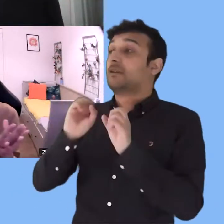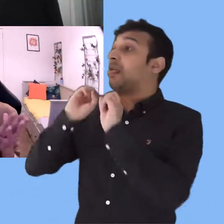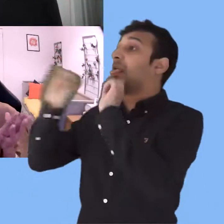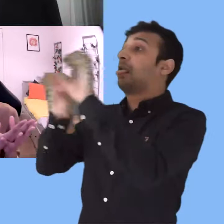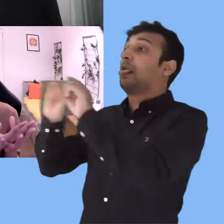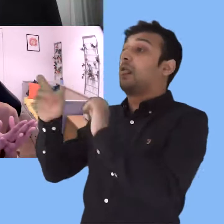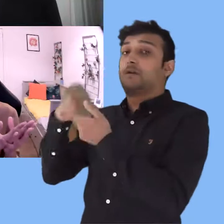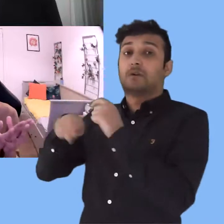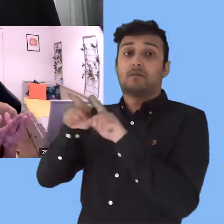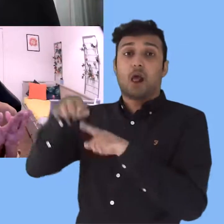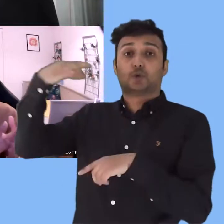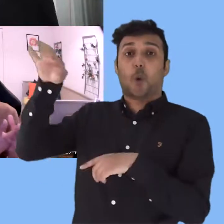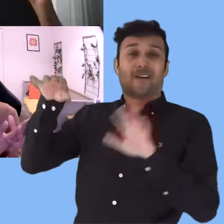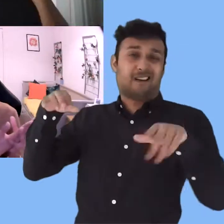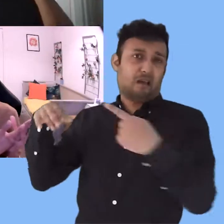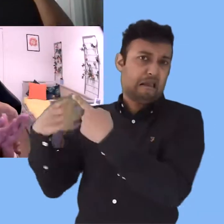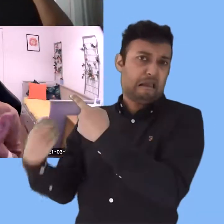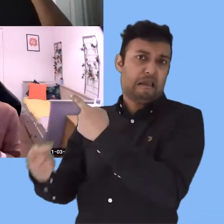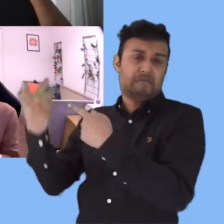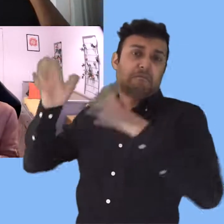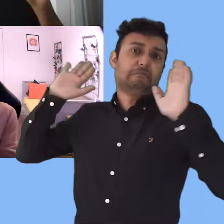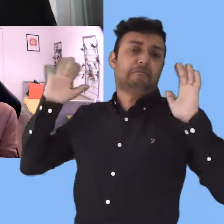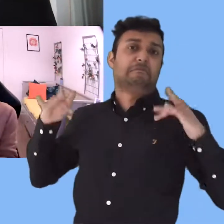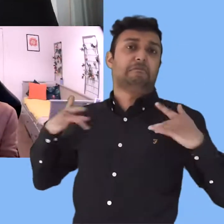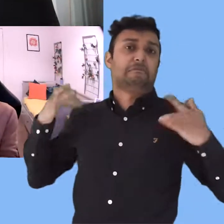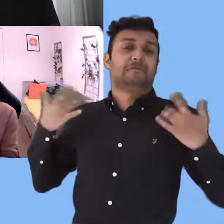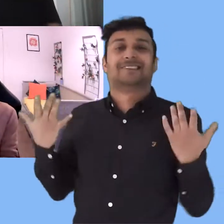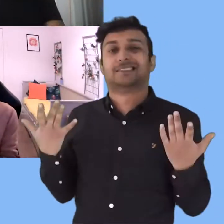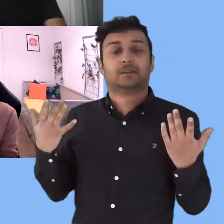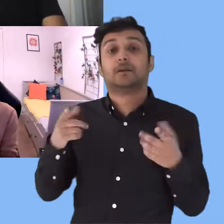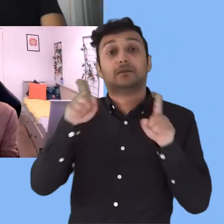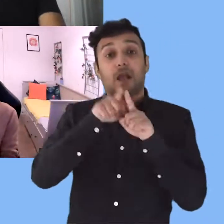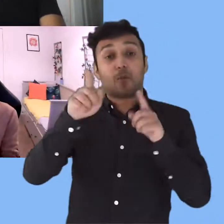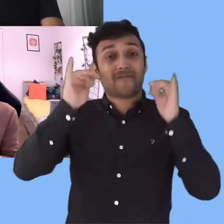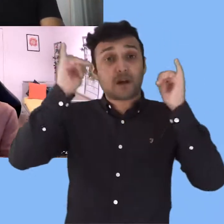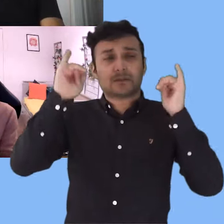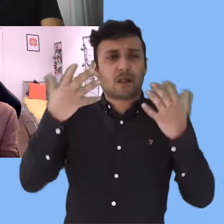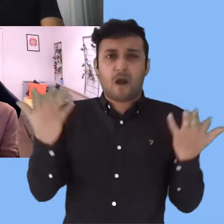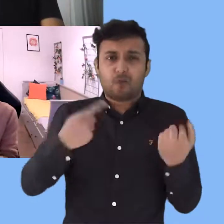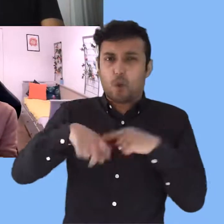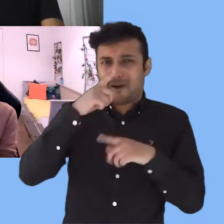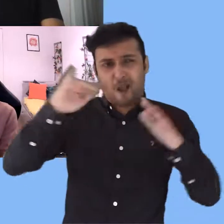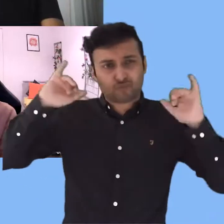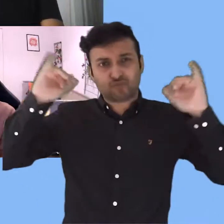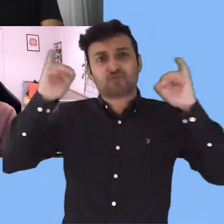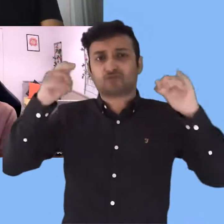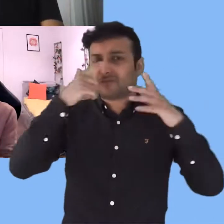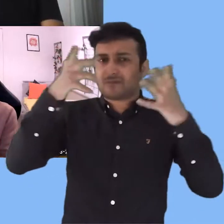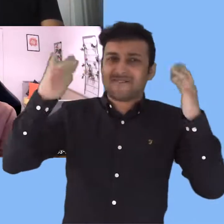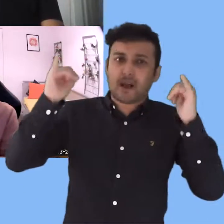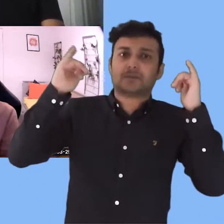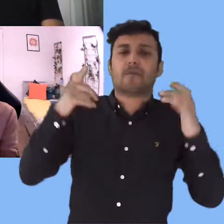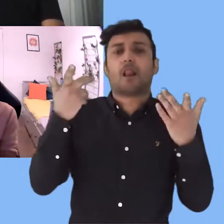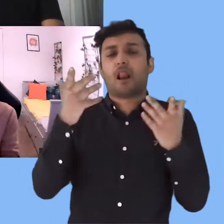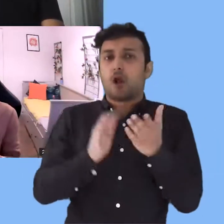we cannot celebrate festivals. That's absolutely fine, but we need to understand why we're celebrating these festivals and doing the work and the education to understand